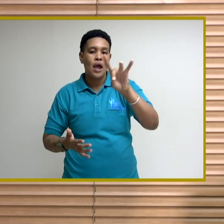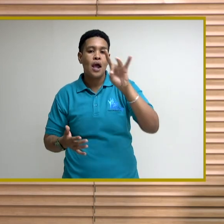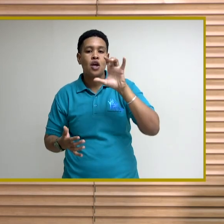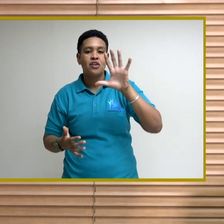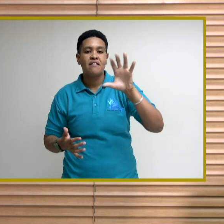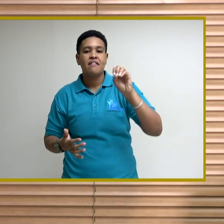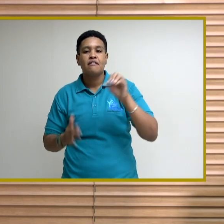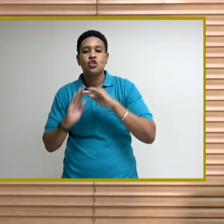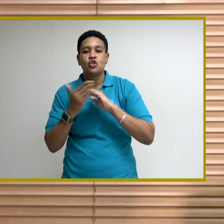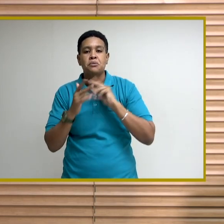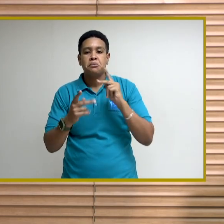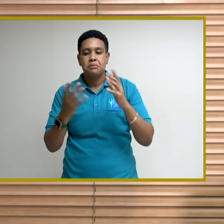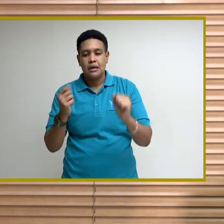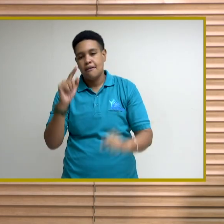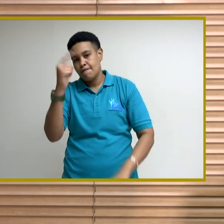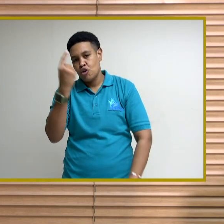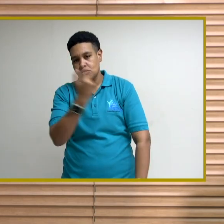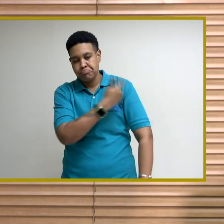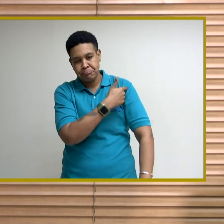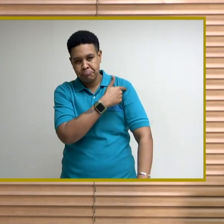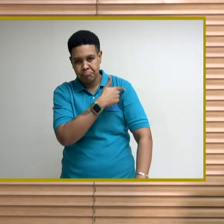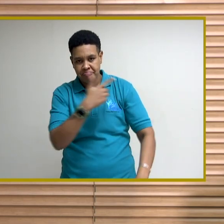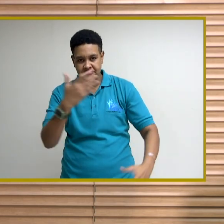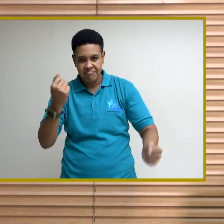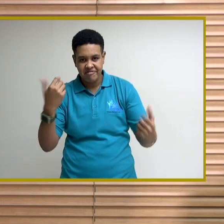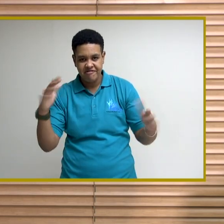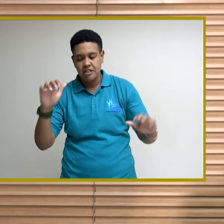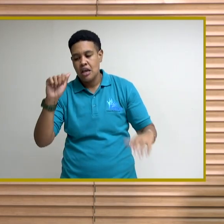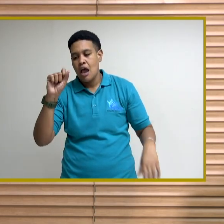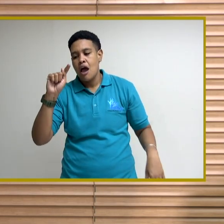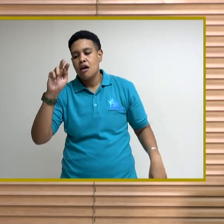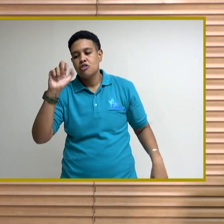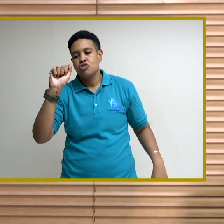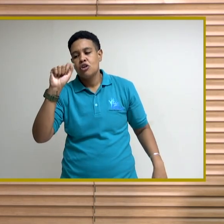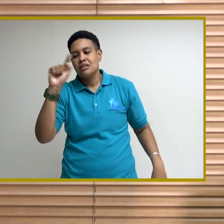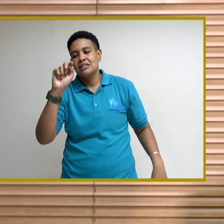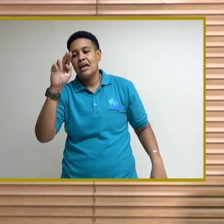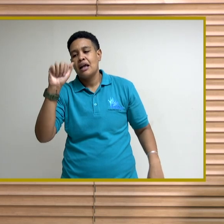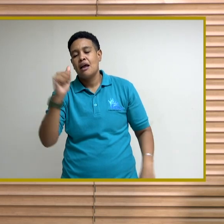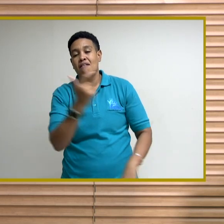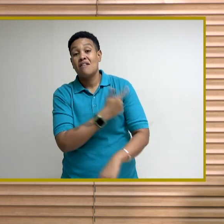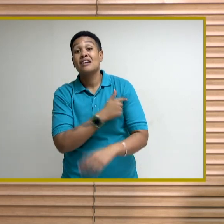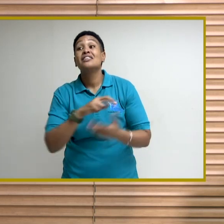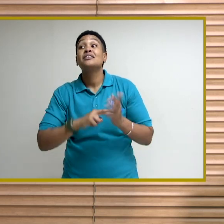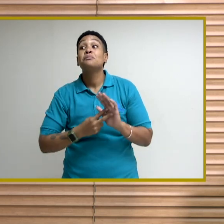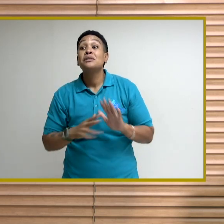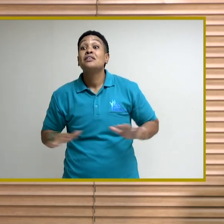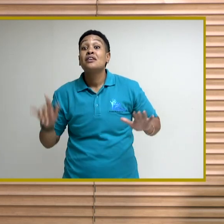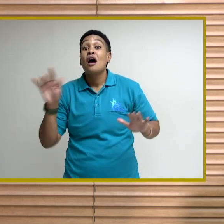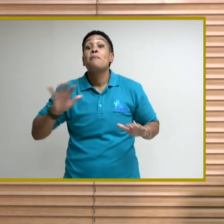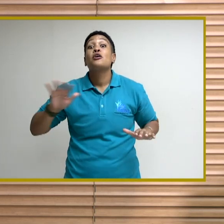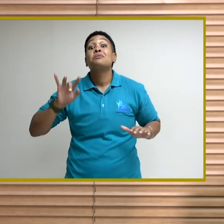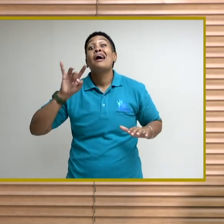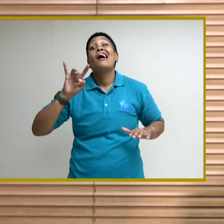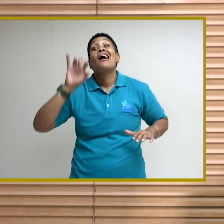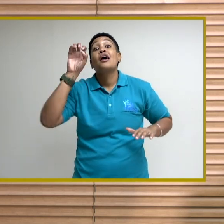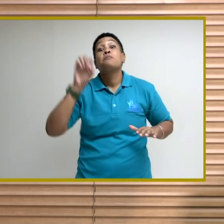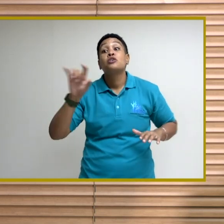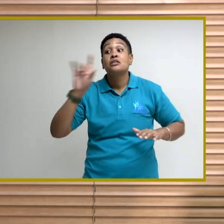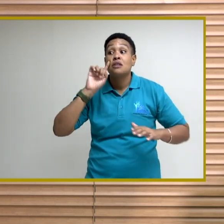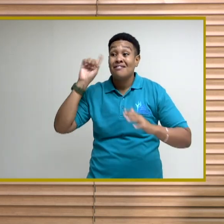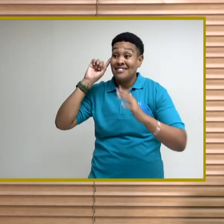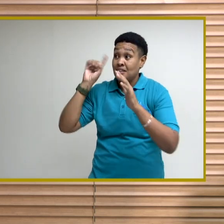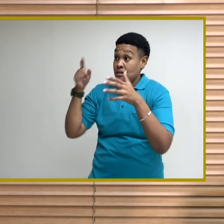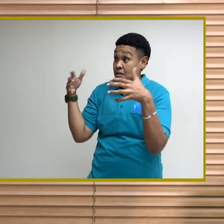161,850 Jamaicans have received the first dose of the AstraZeneca vaccine. This means approximately 8% of the